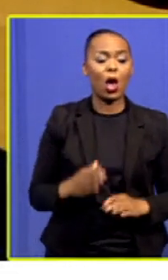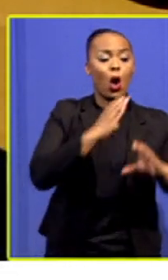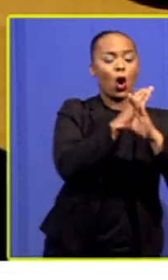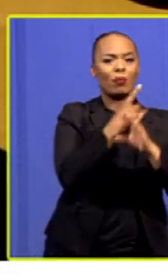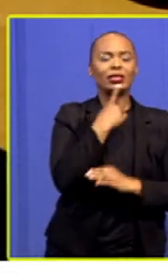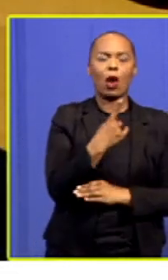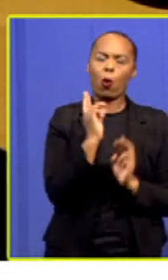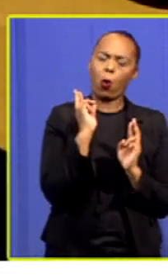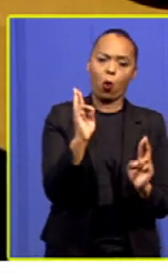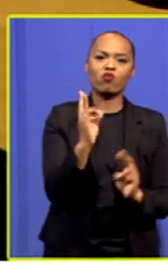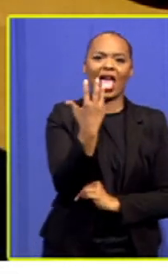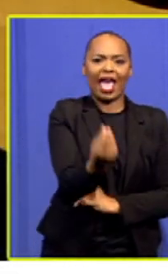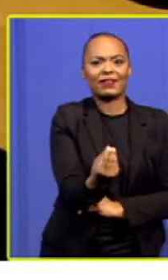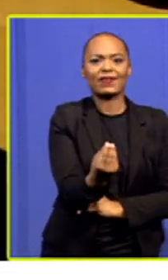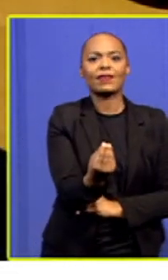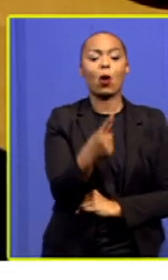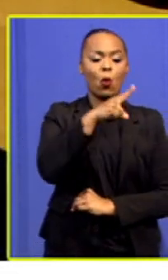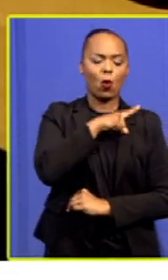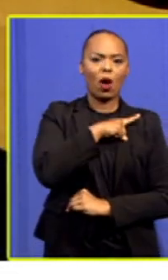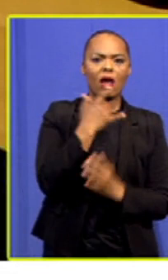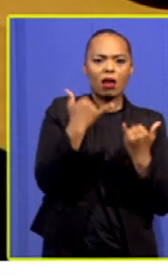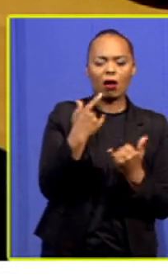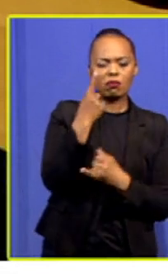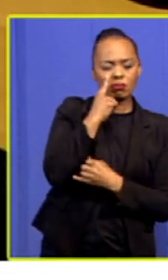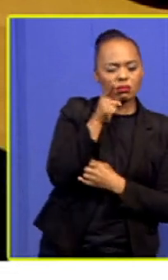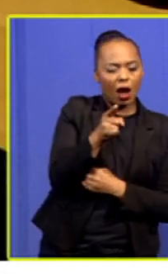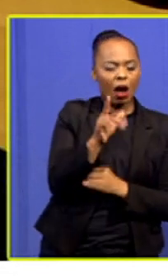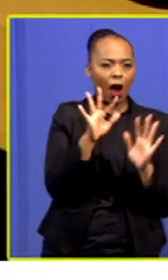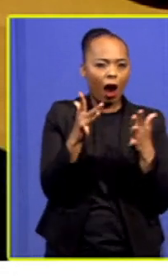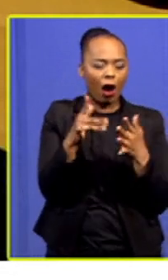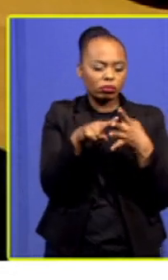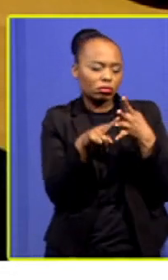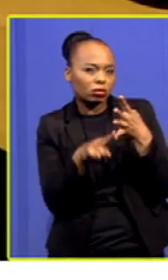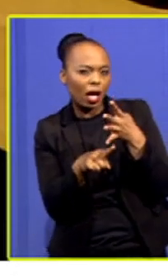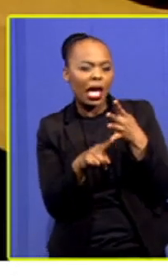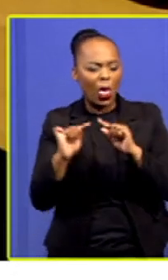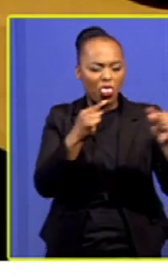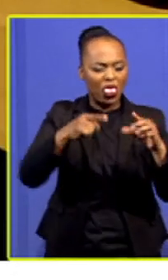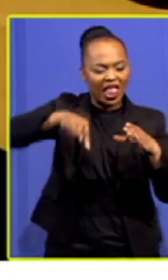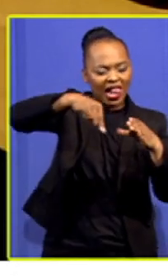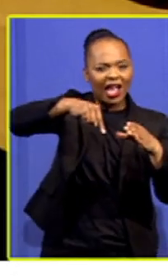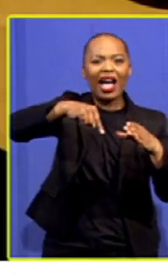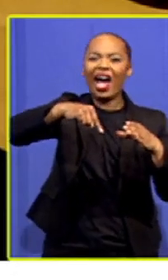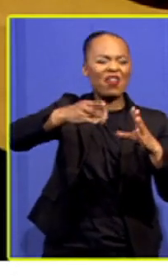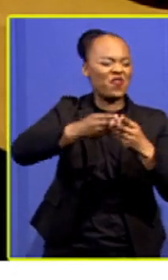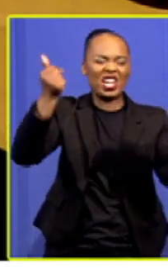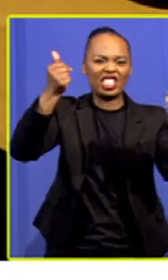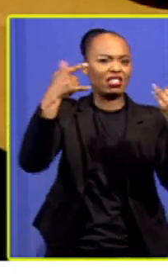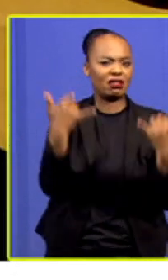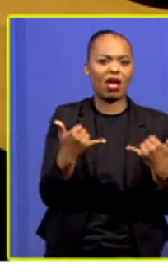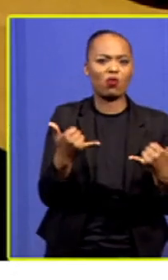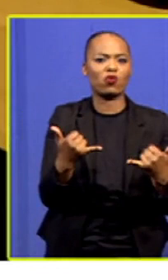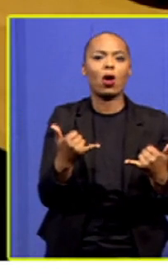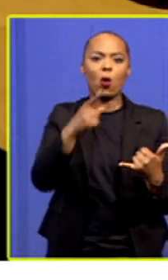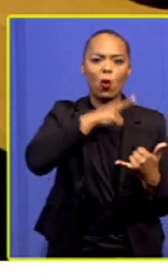very hopeful, looking at where they're from, saying that, their internal squabbles are done now. They gave time to